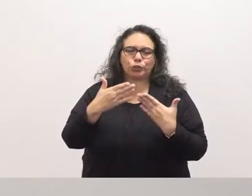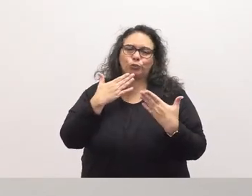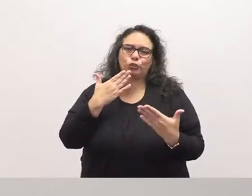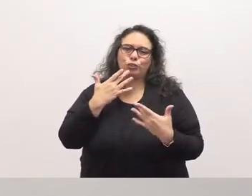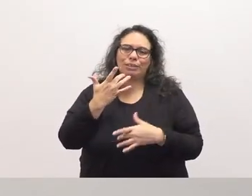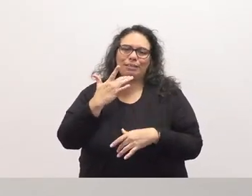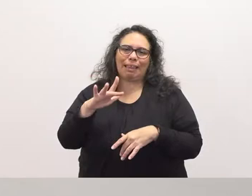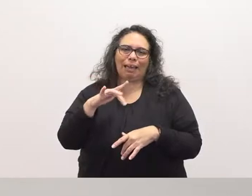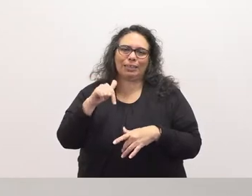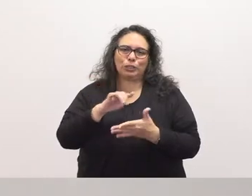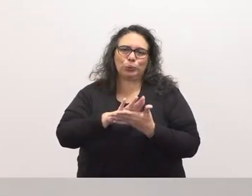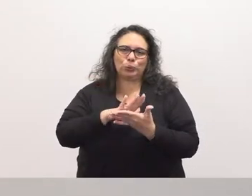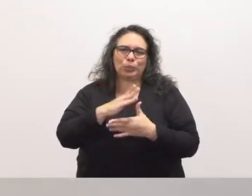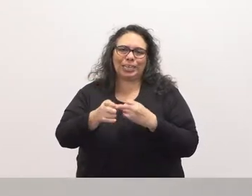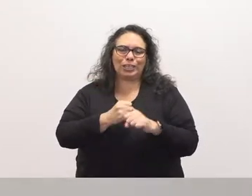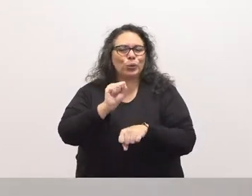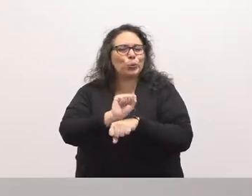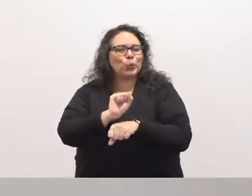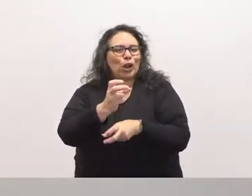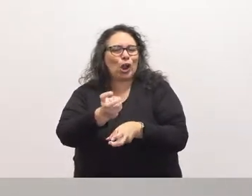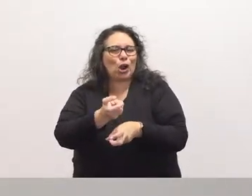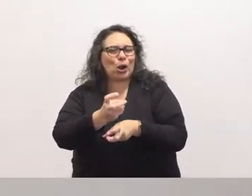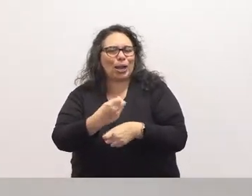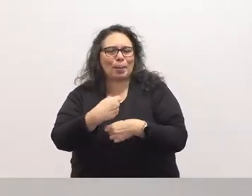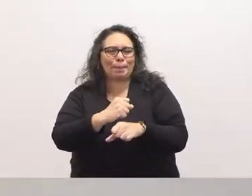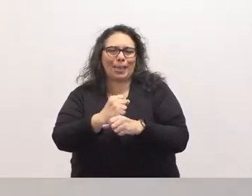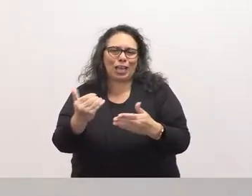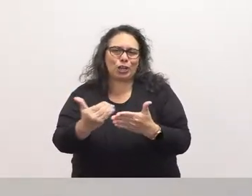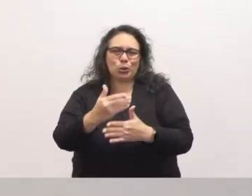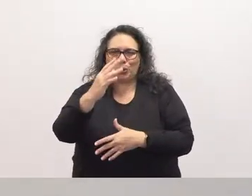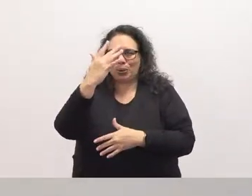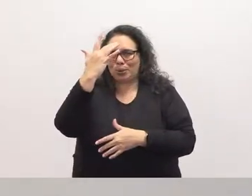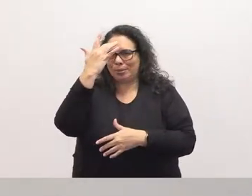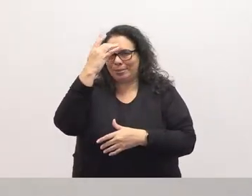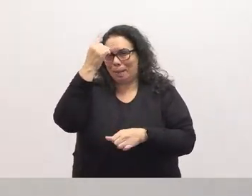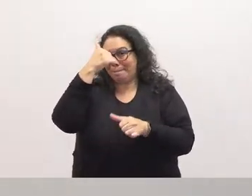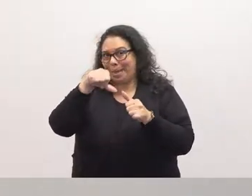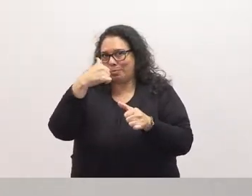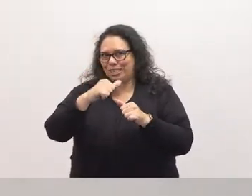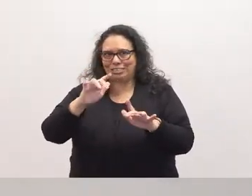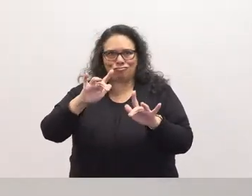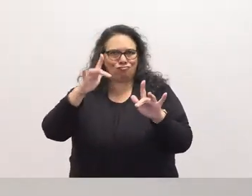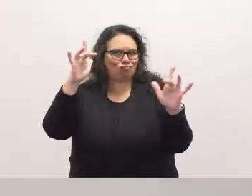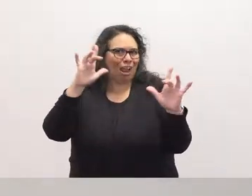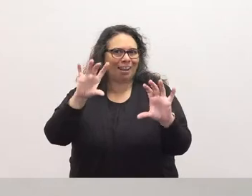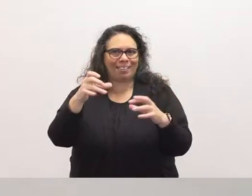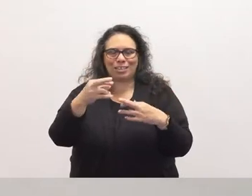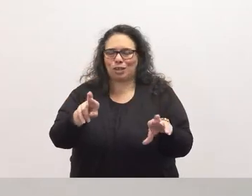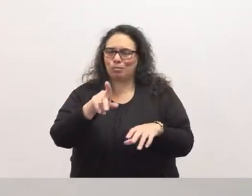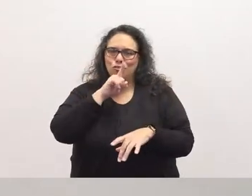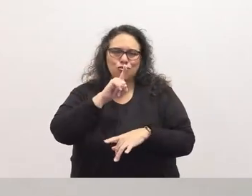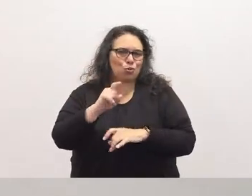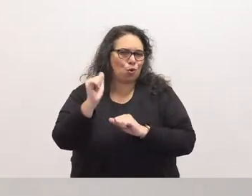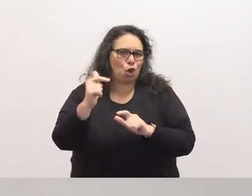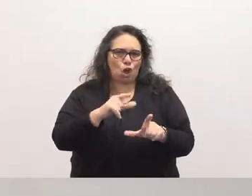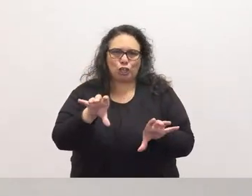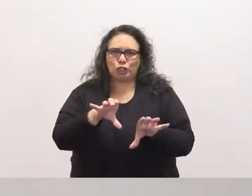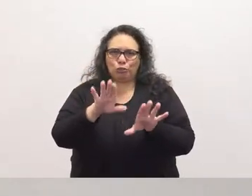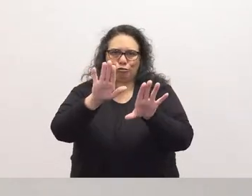school year. Work hard, make new memories, and shine in the classroom. I'm sure you all do great. Thank you.